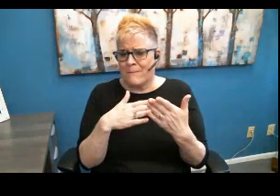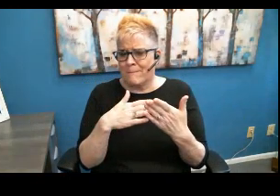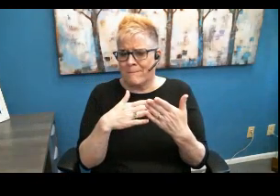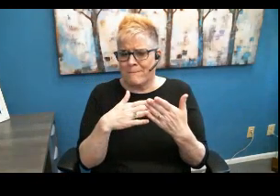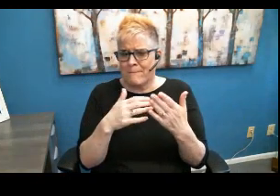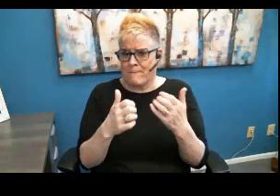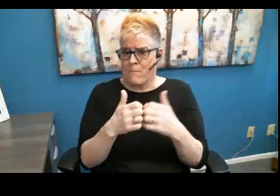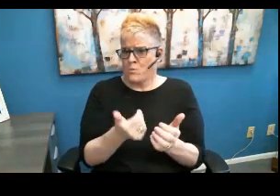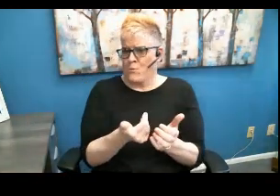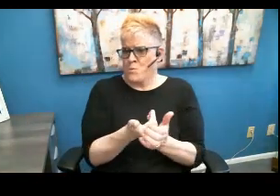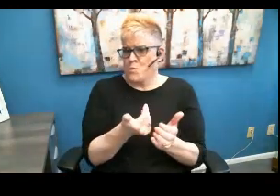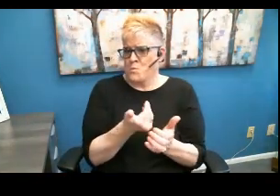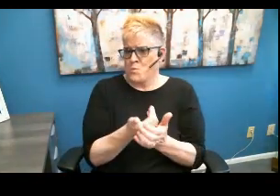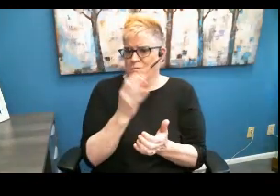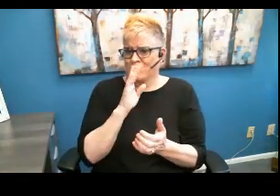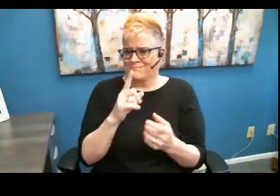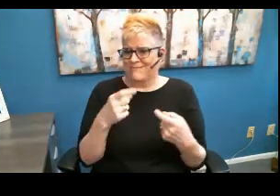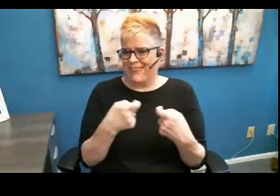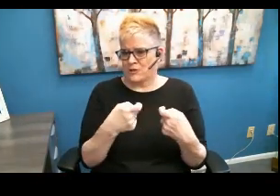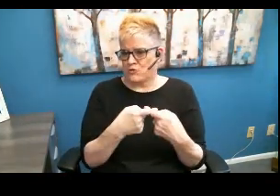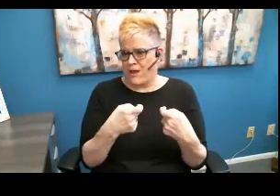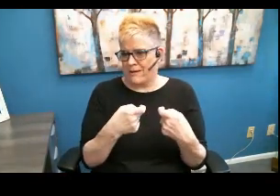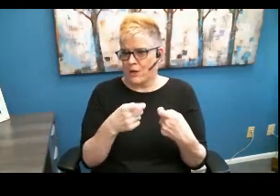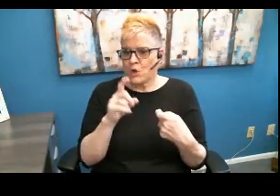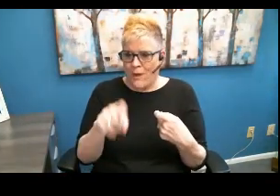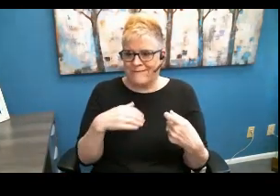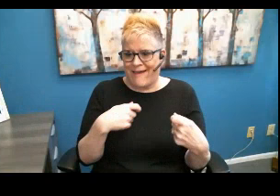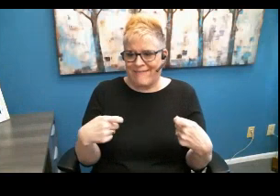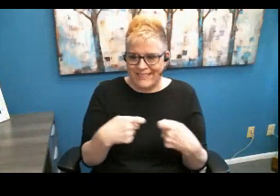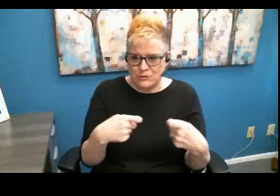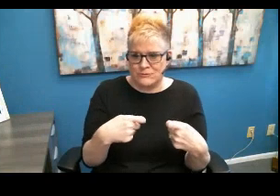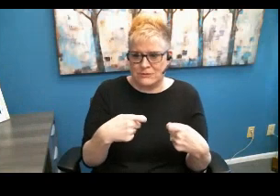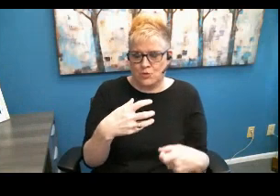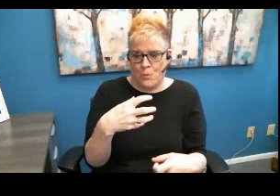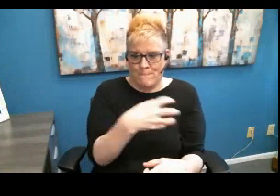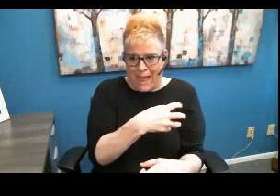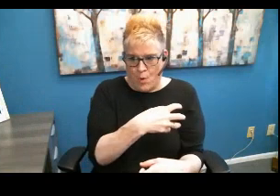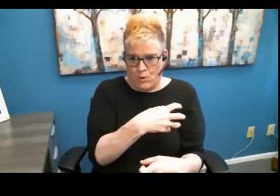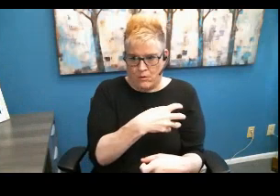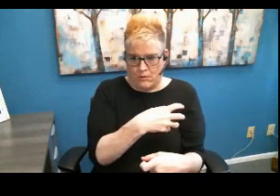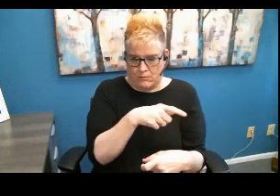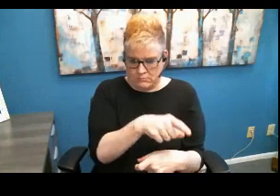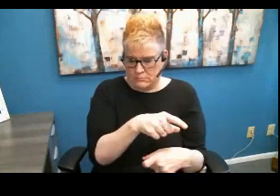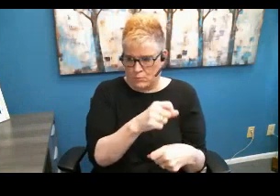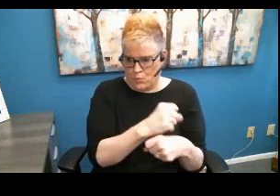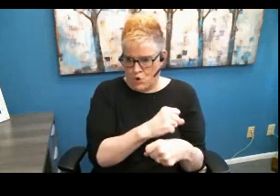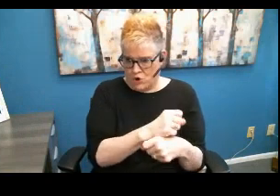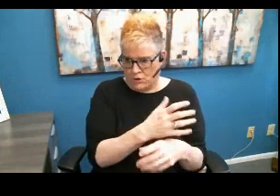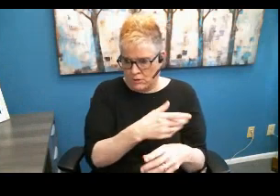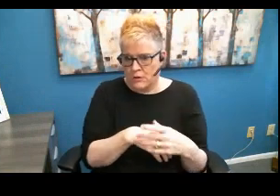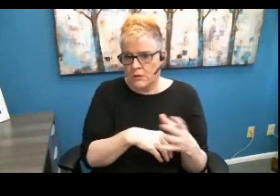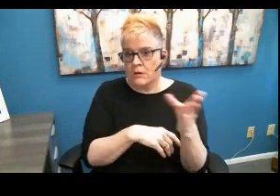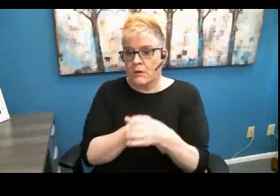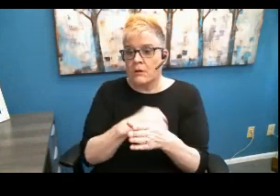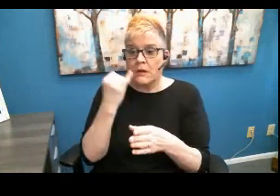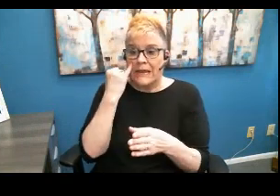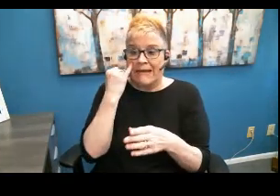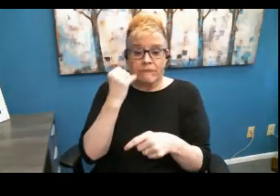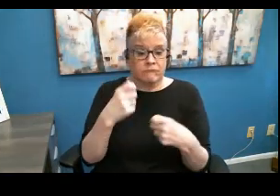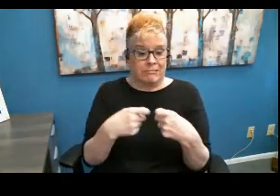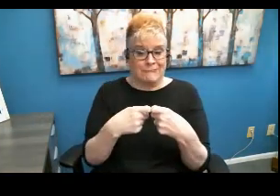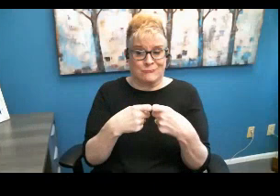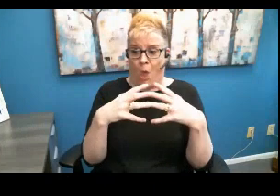your new equipment is electronic ignition, which means you need electricity to power it to make it work. Okay. So if there's a power outage